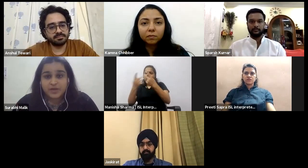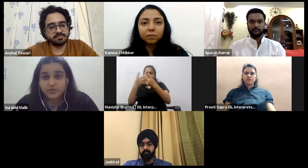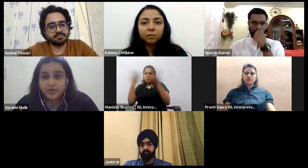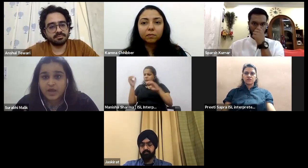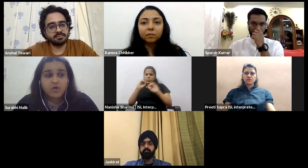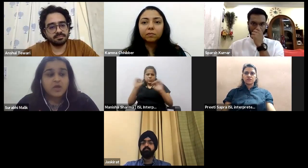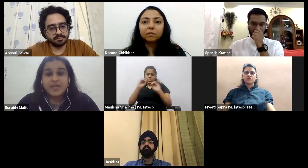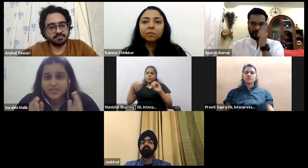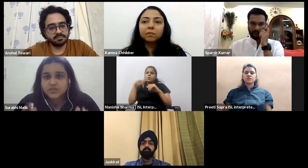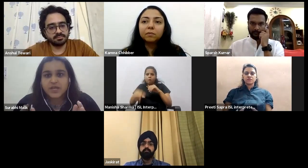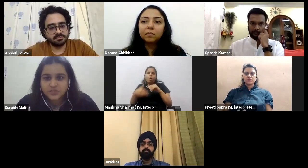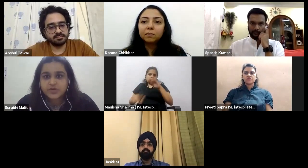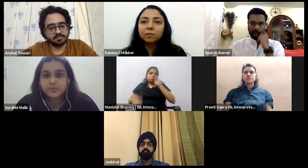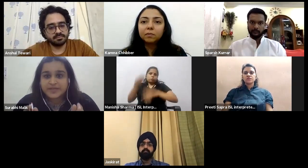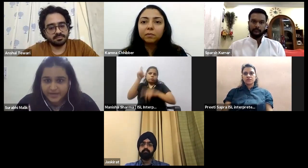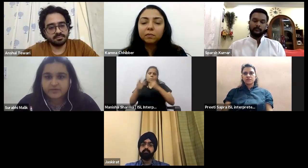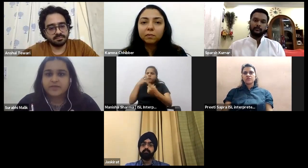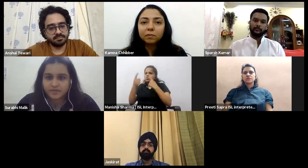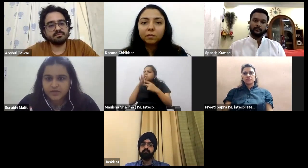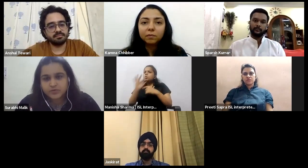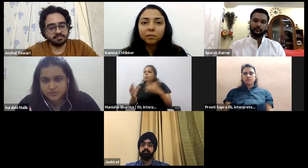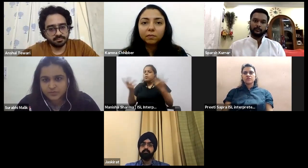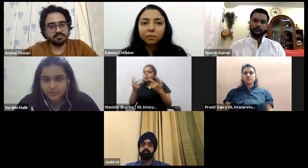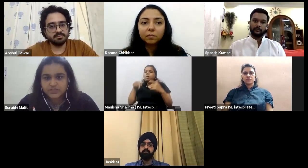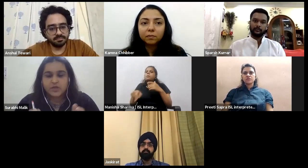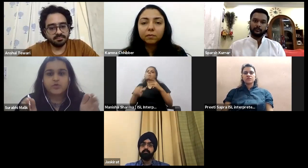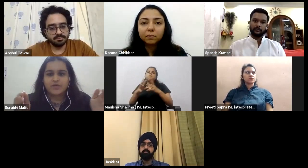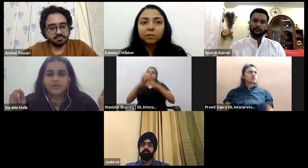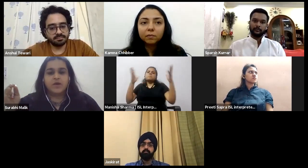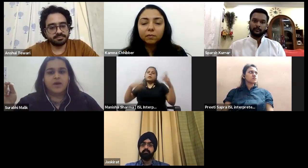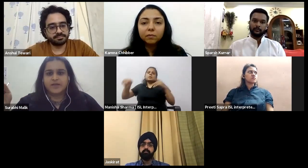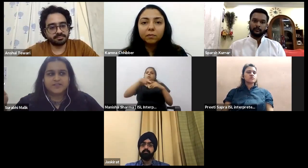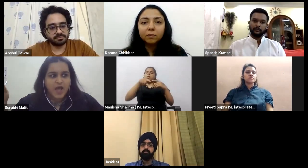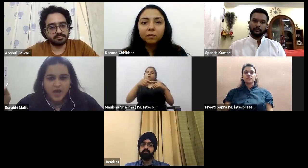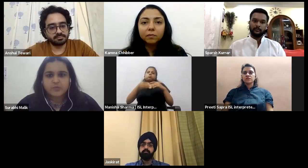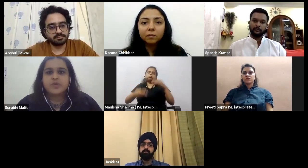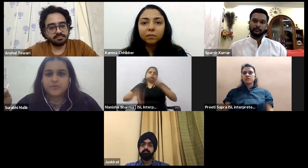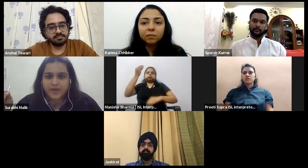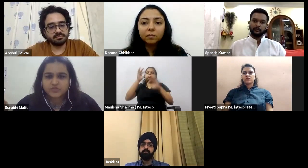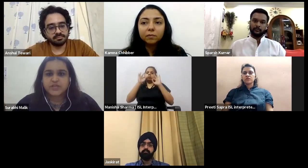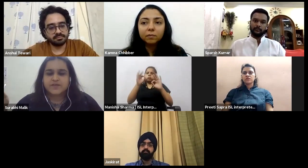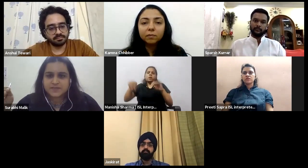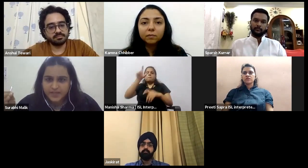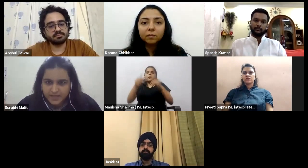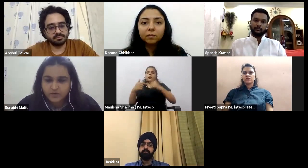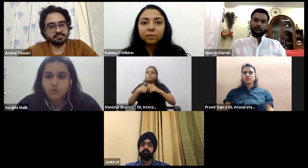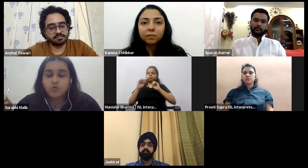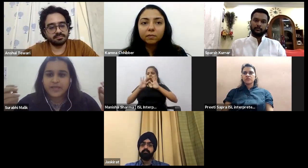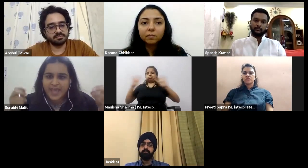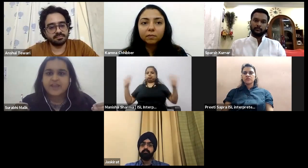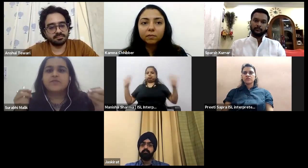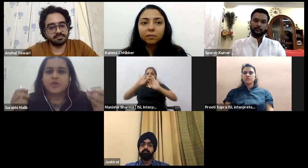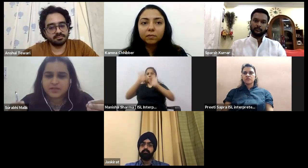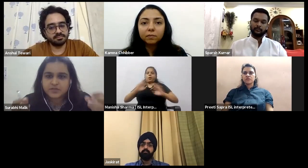we've traveled now, it's a considerable dent in the ecosystem, I would say. Now you have at least an army of fact checkers there